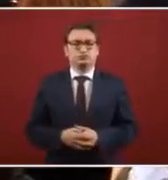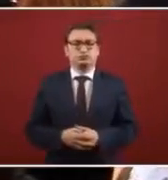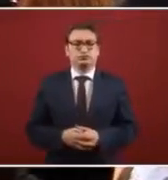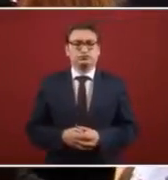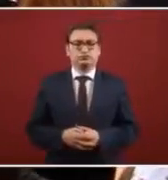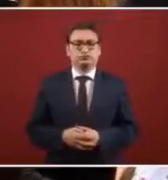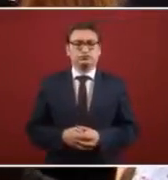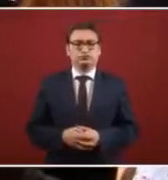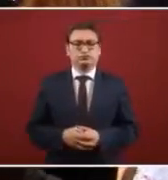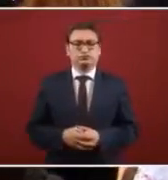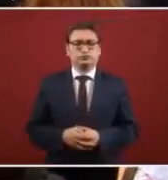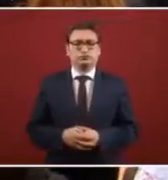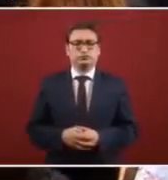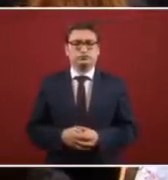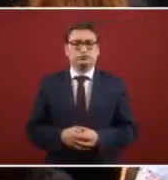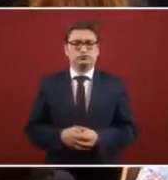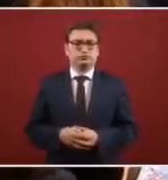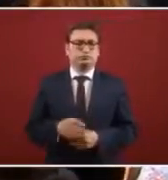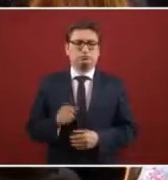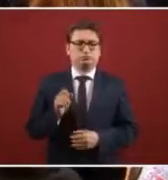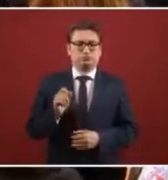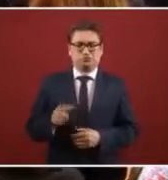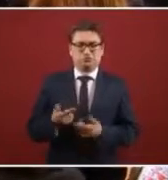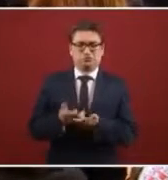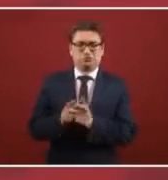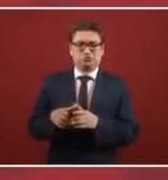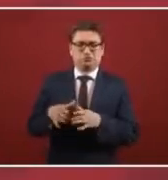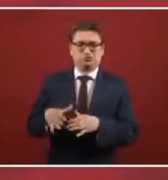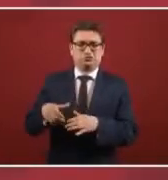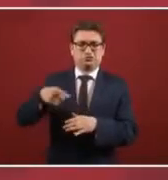charge? Los